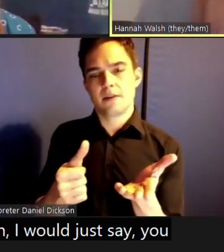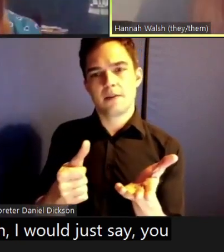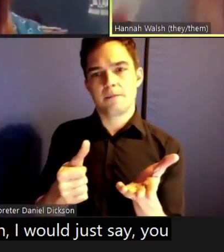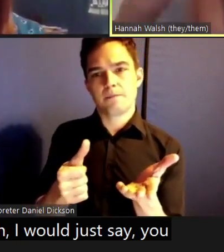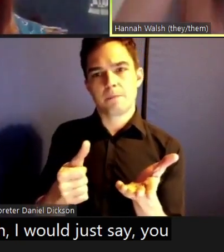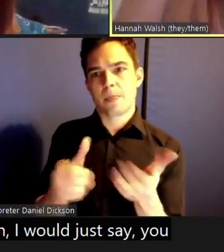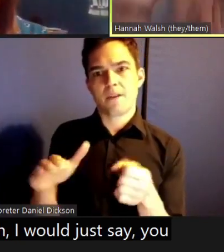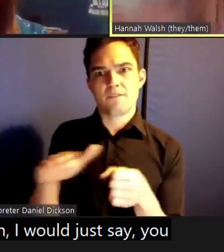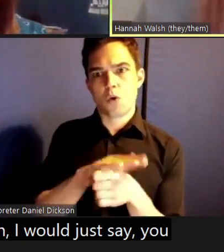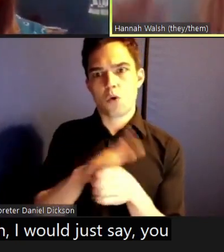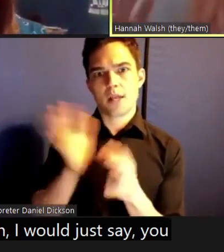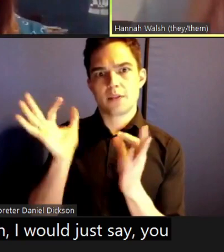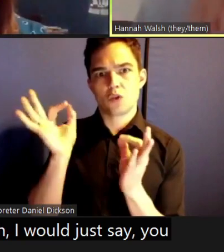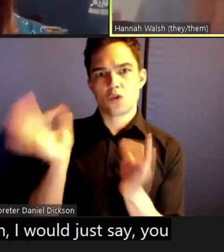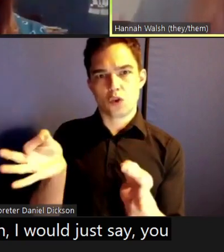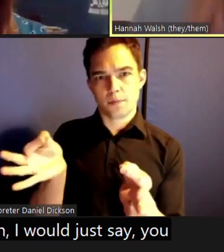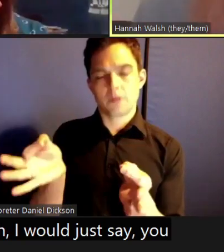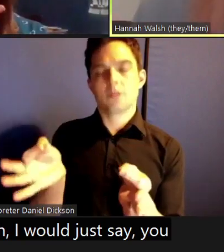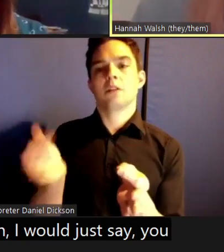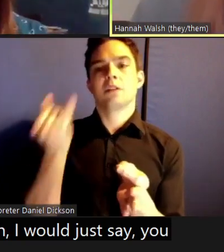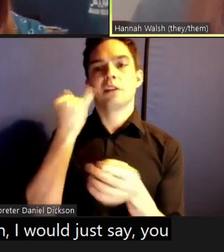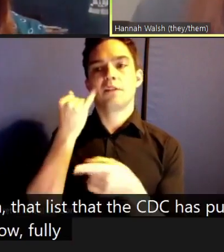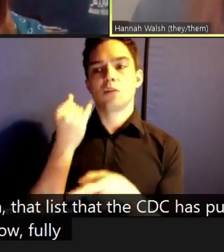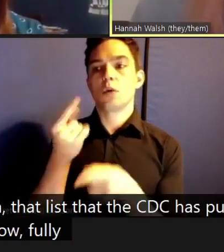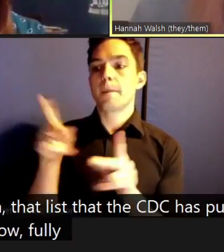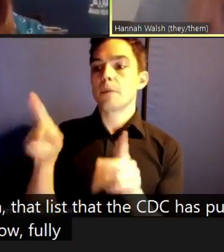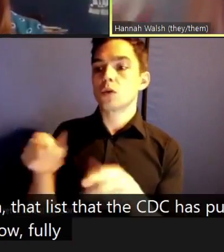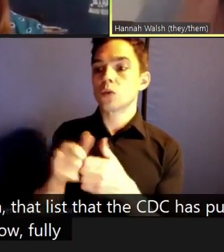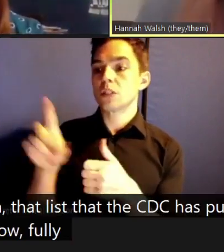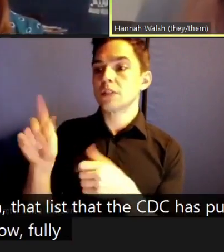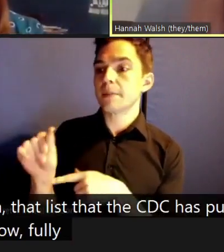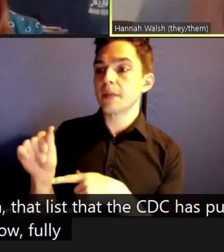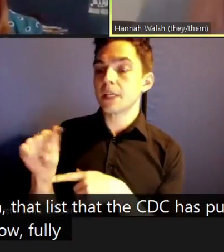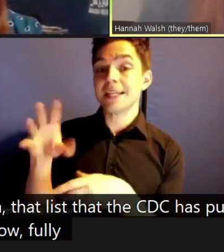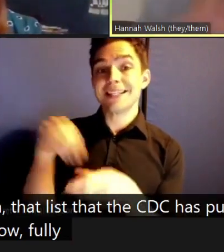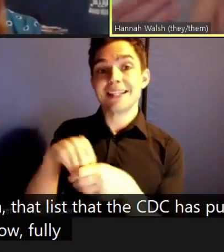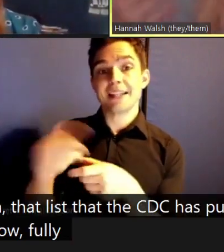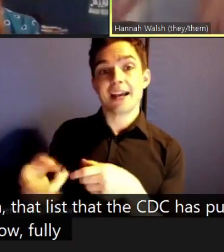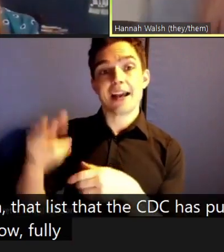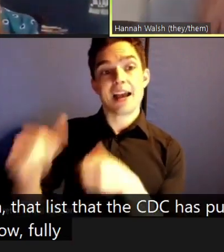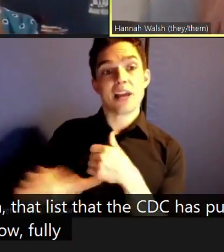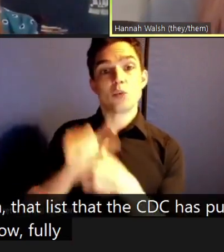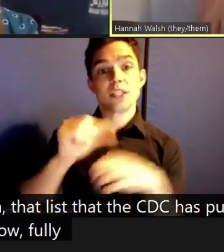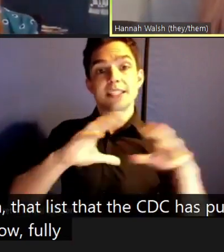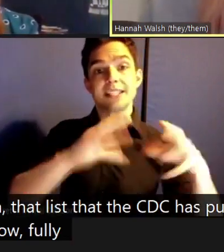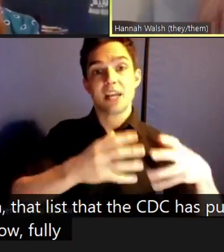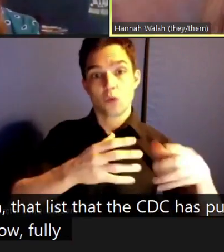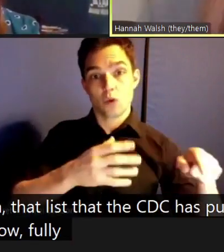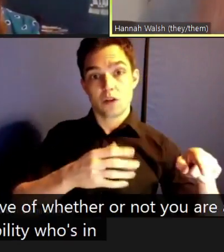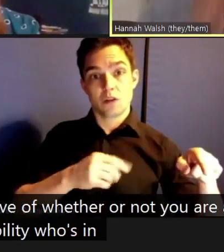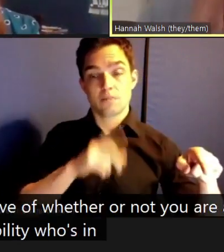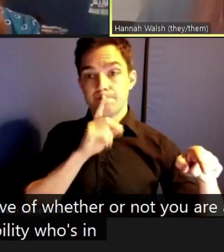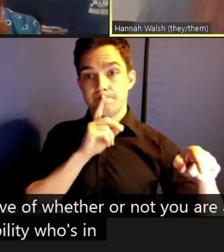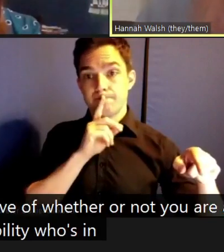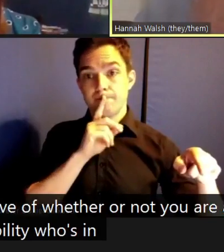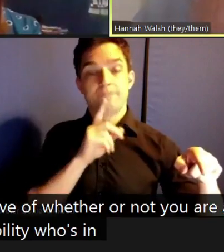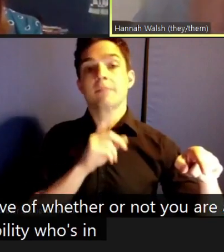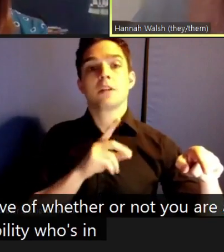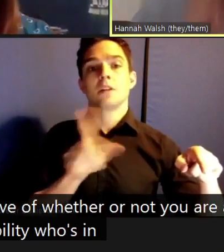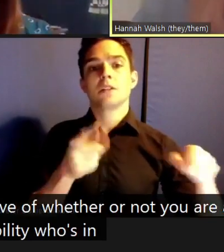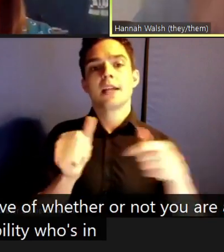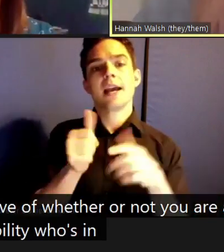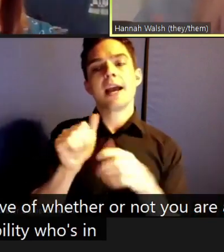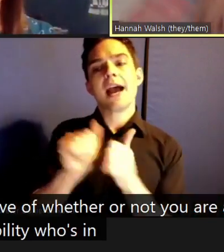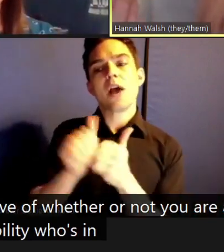fully determinative of whether or not you are a person with a disability who's in that high risk category. It really just depends on how your asthma